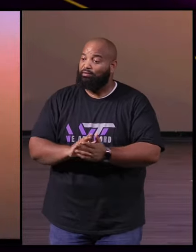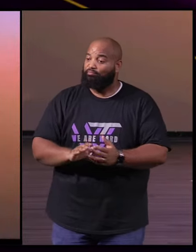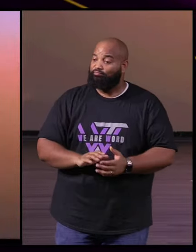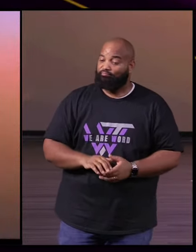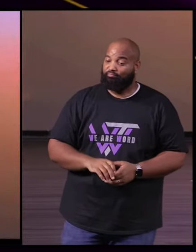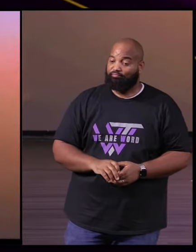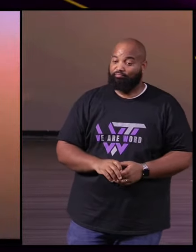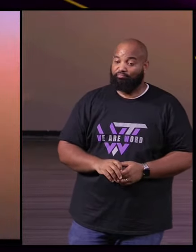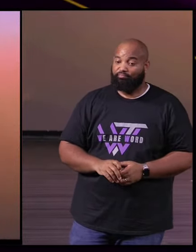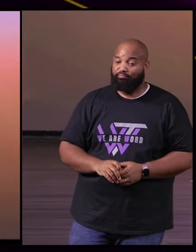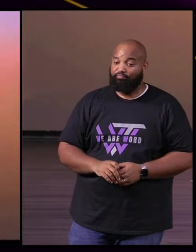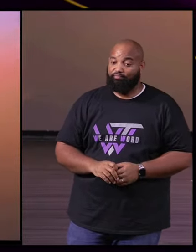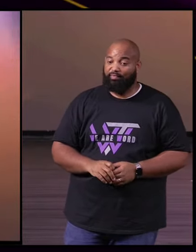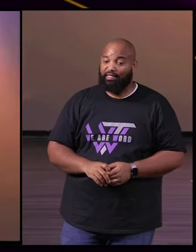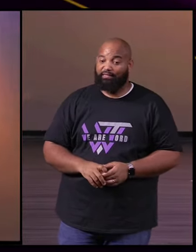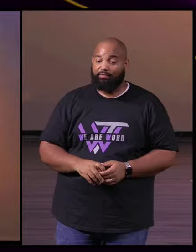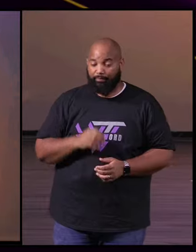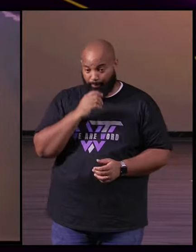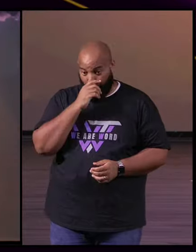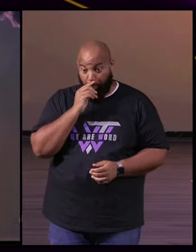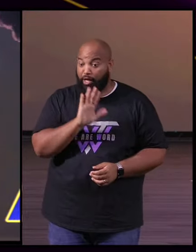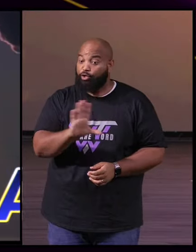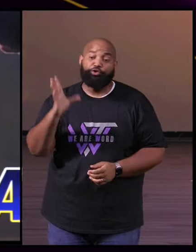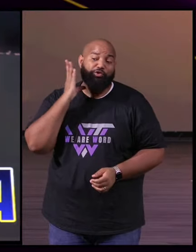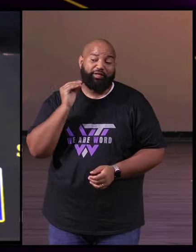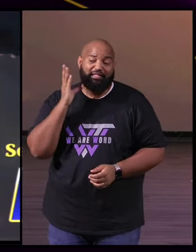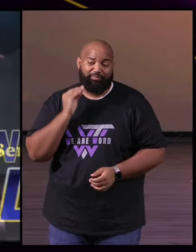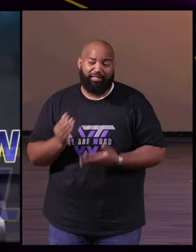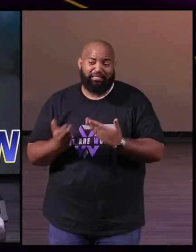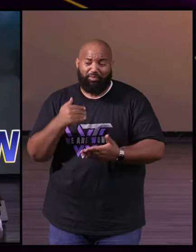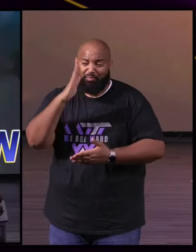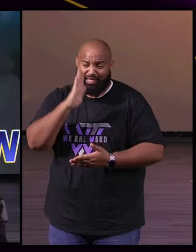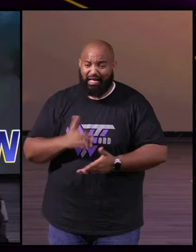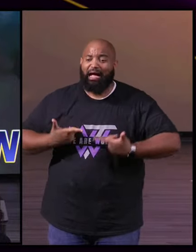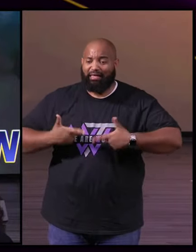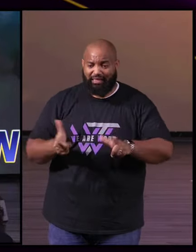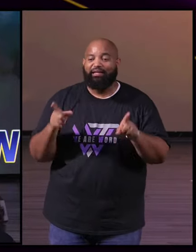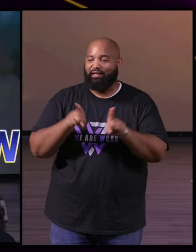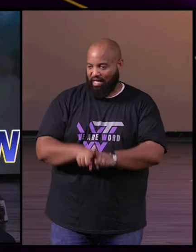Tell somebody, this could be an imposed dilemma.